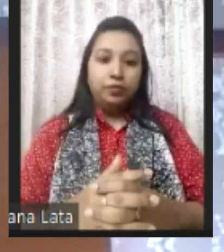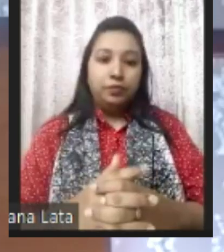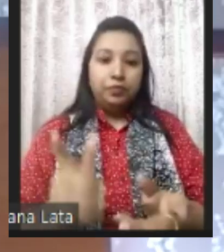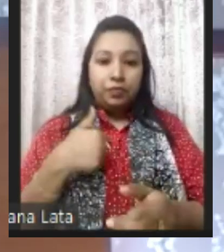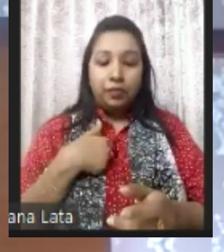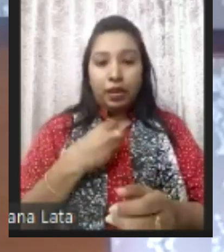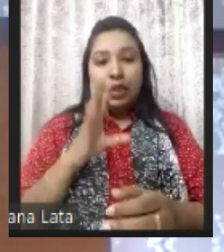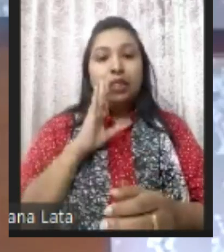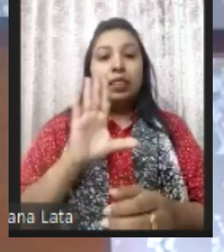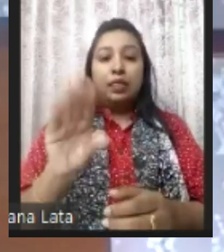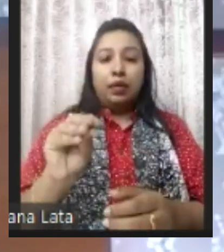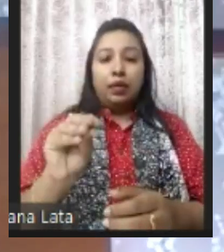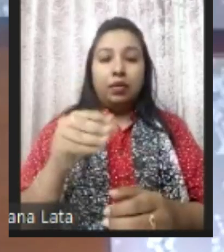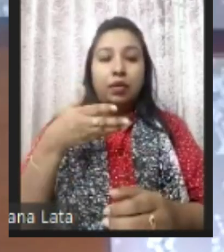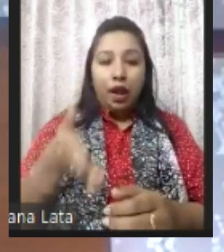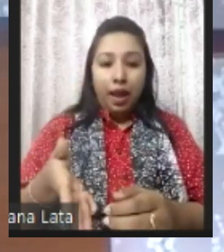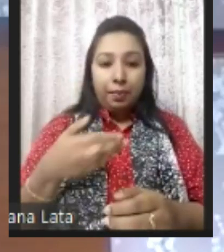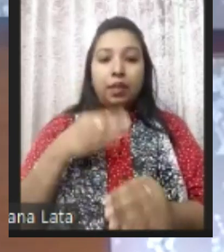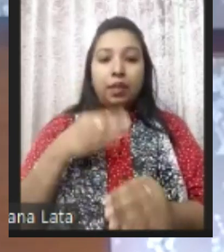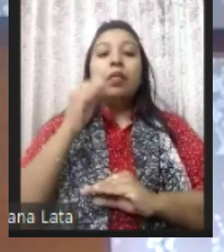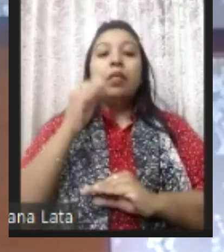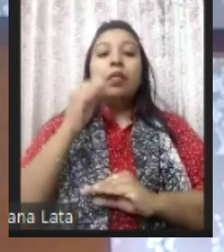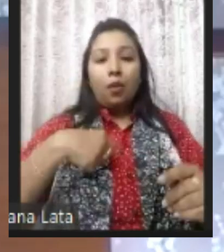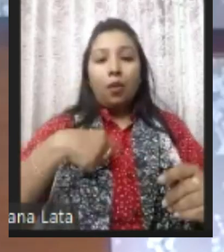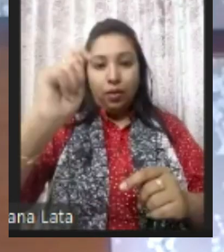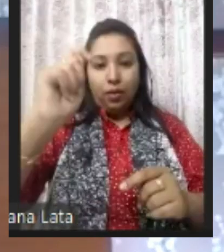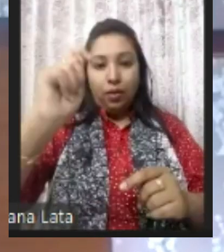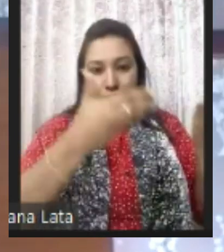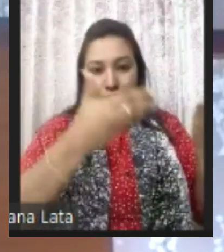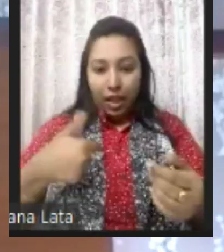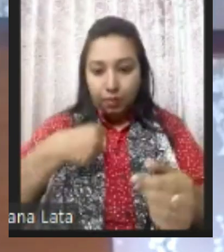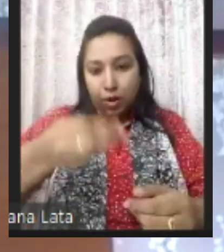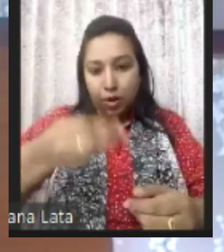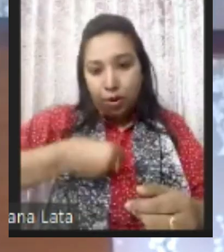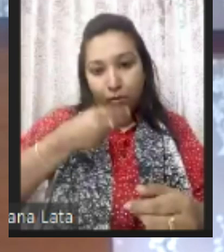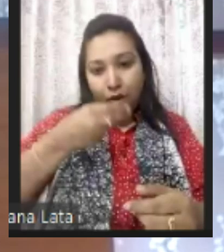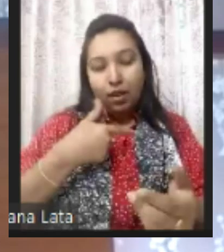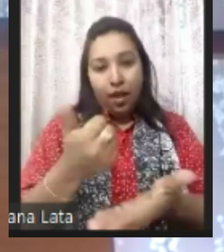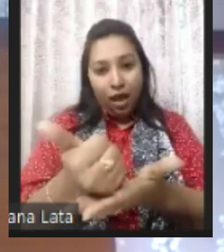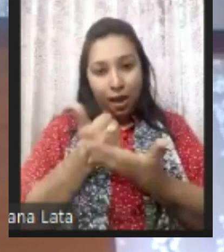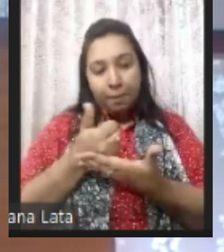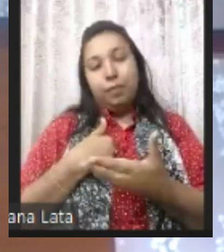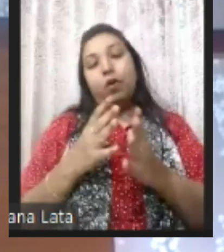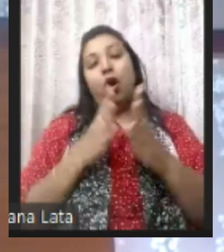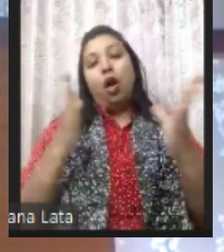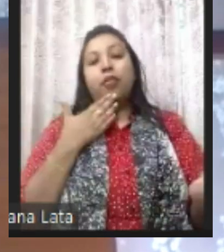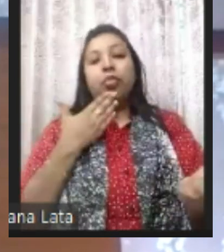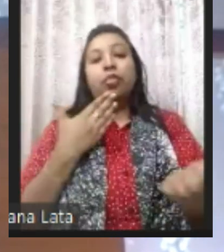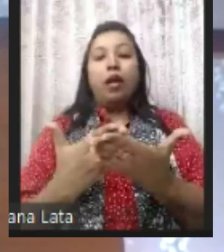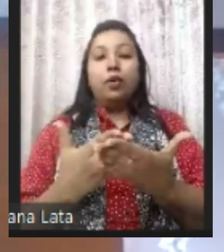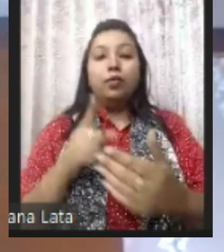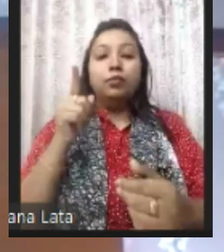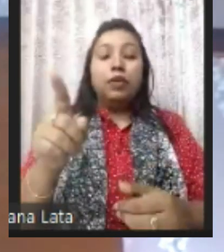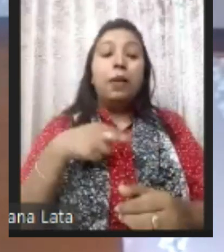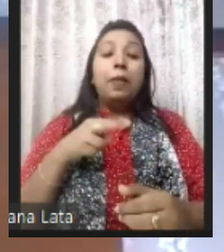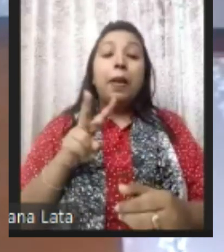be with the distinguished guest and panelist. And I heard, the keynote speakers, how they are talking